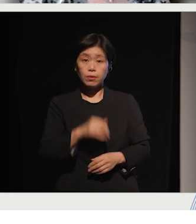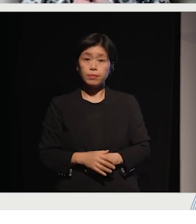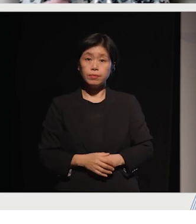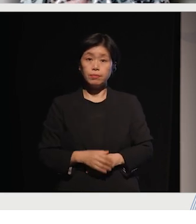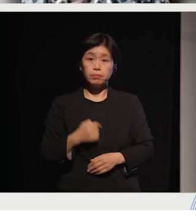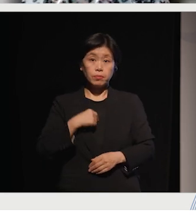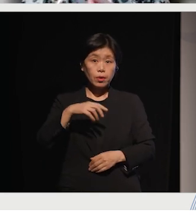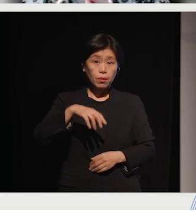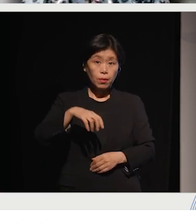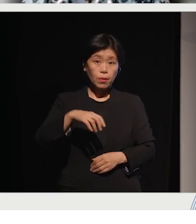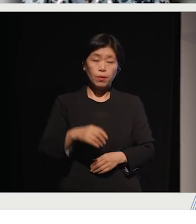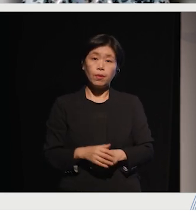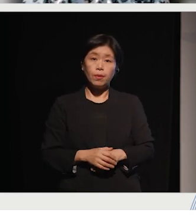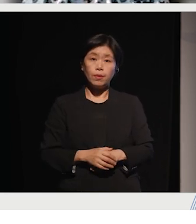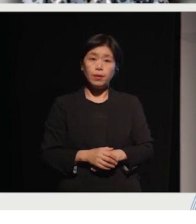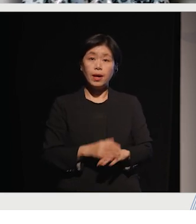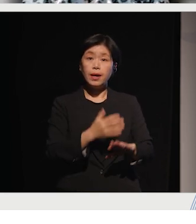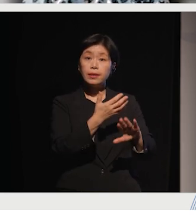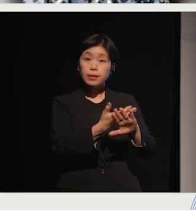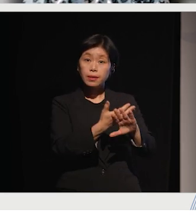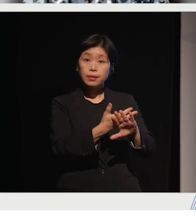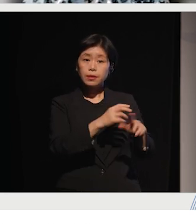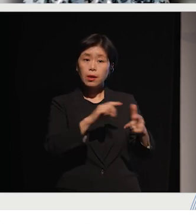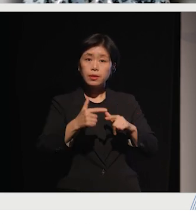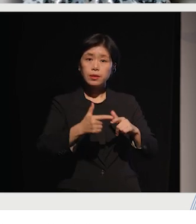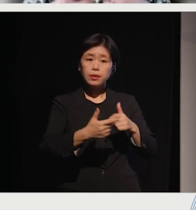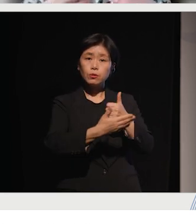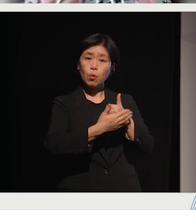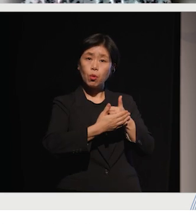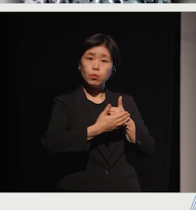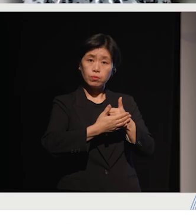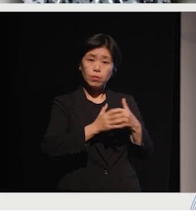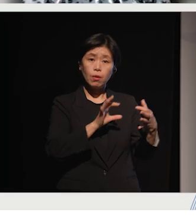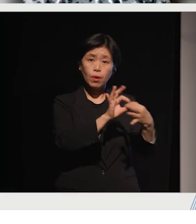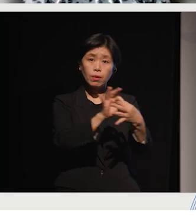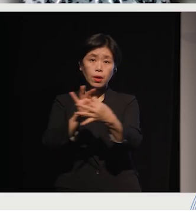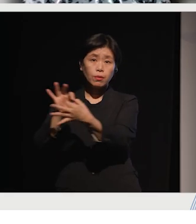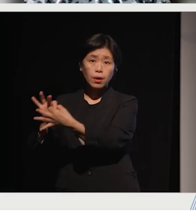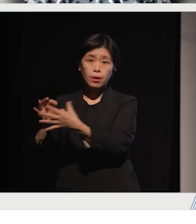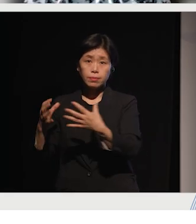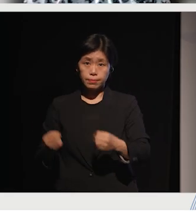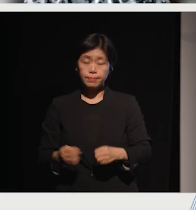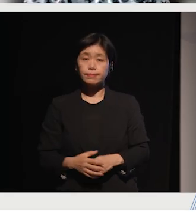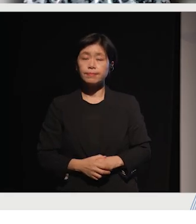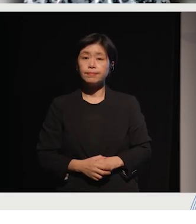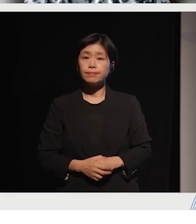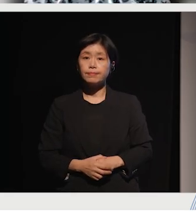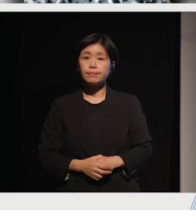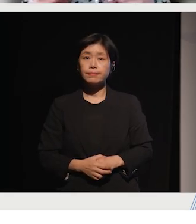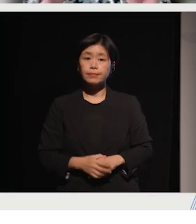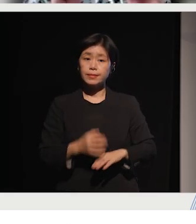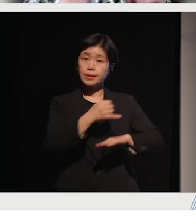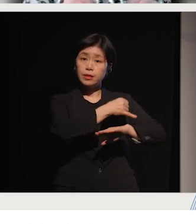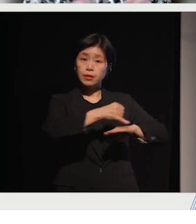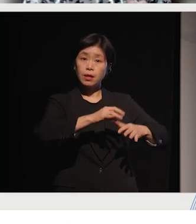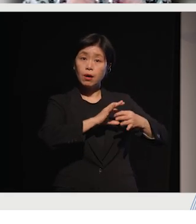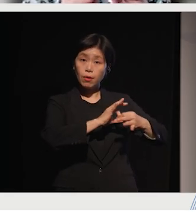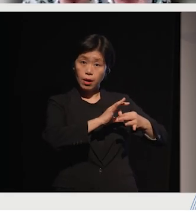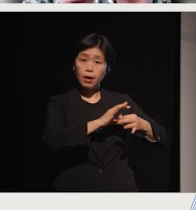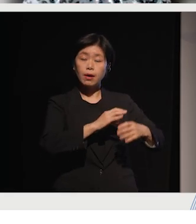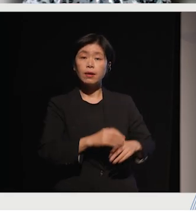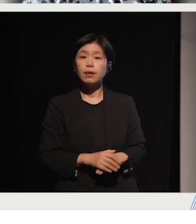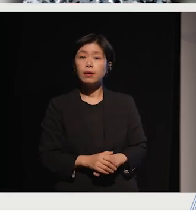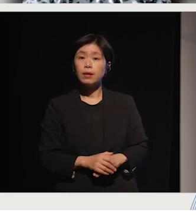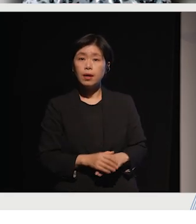of external vendors, partners, and organizations. And especially when we're thinking about design, we want